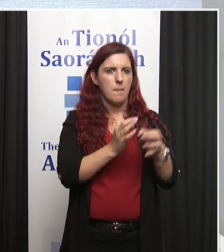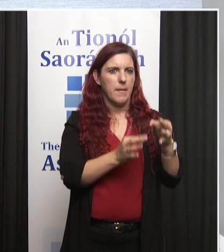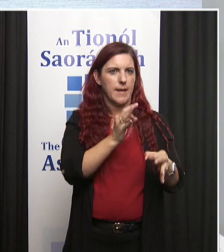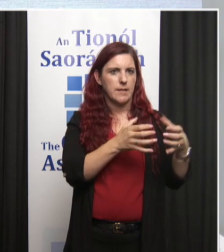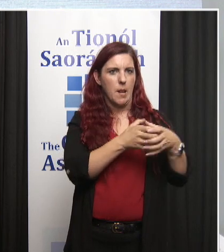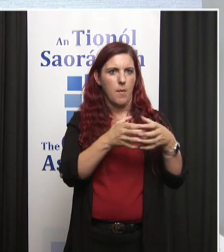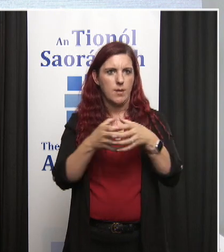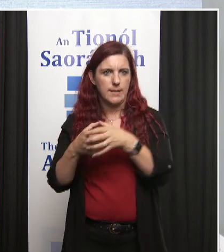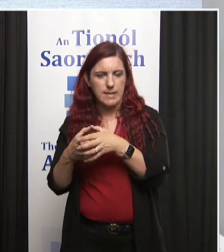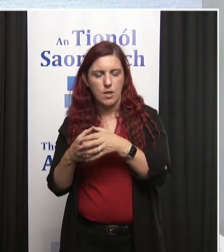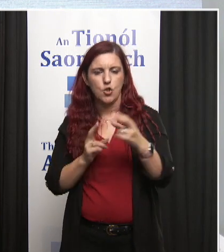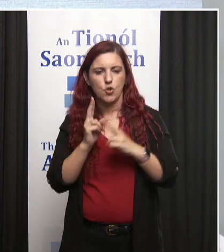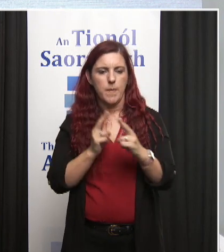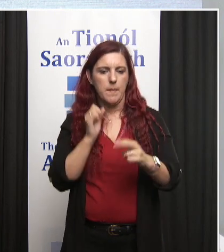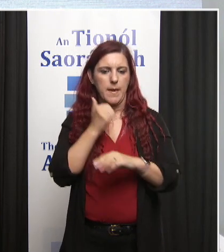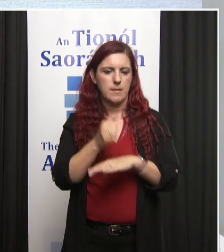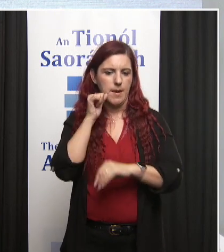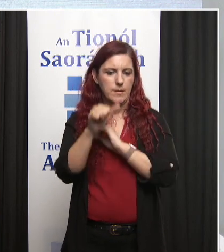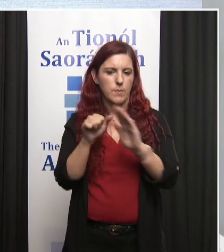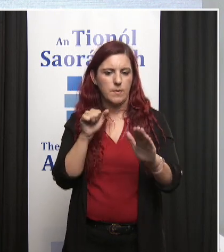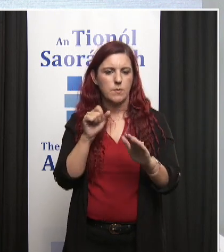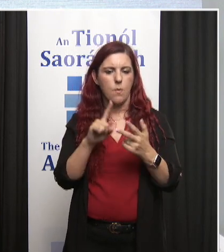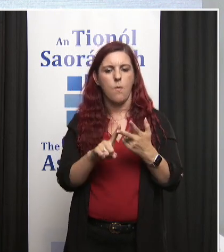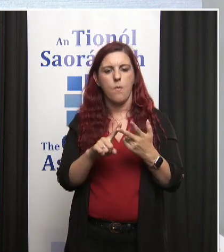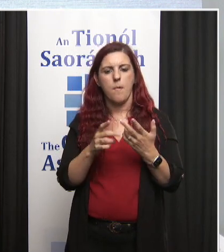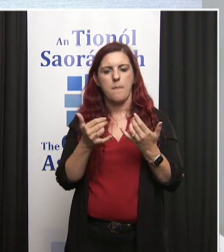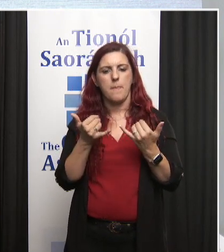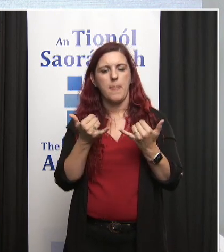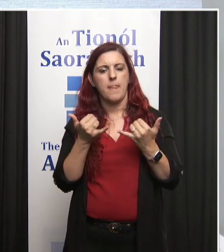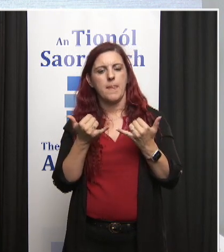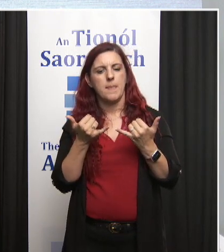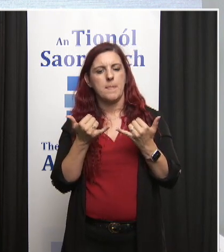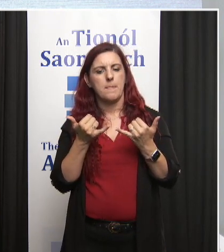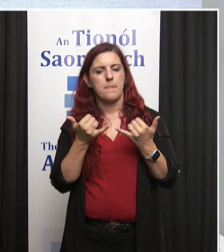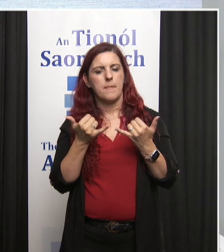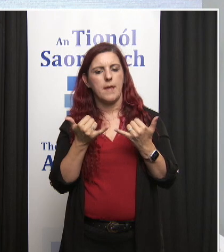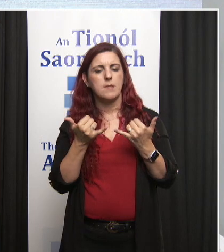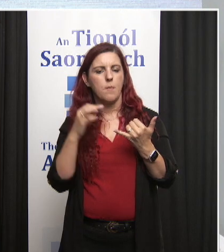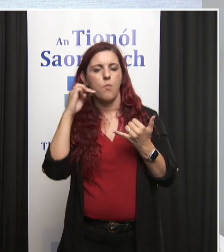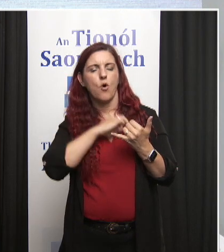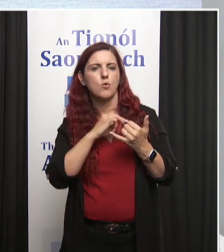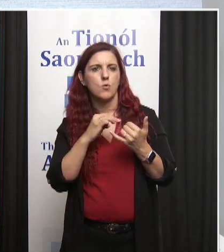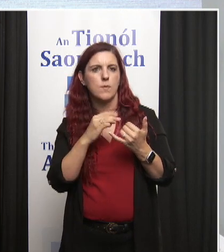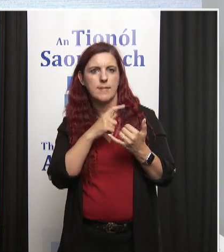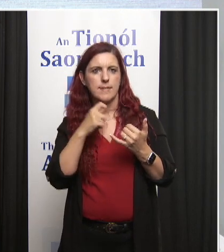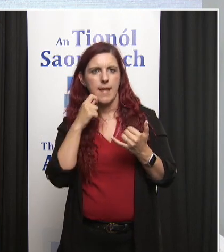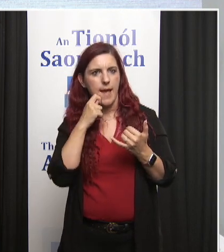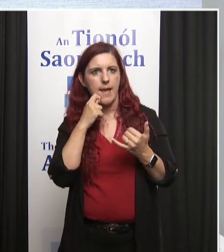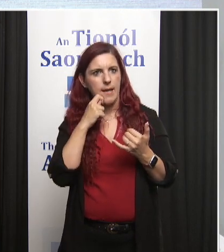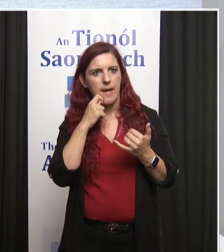and experience is very important. Might be necessary to stipulate in creation of cabinet.